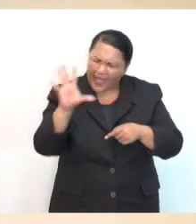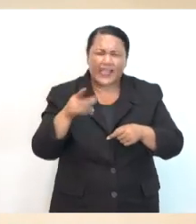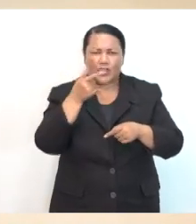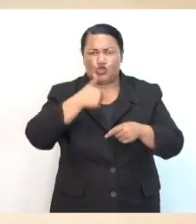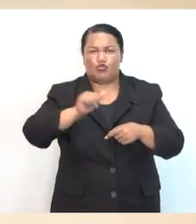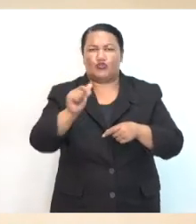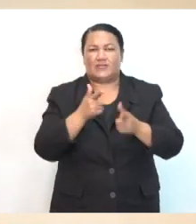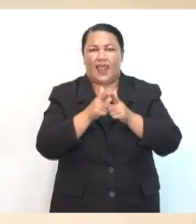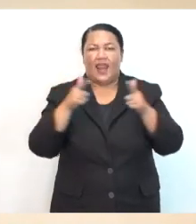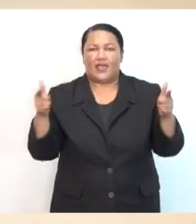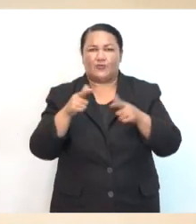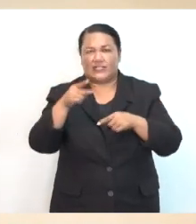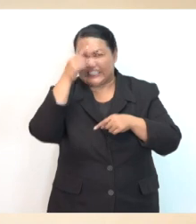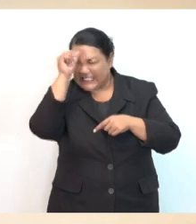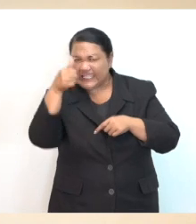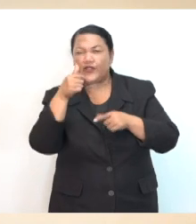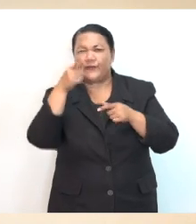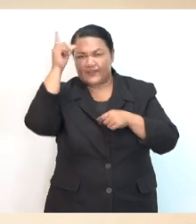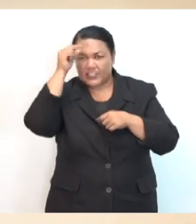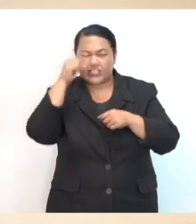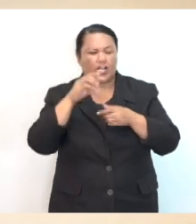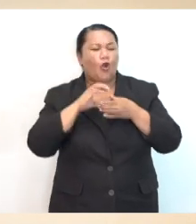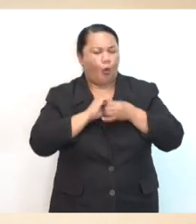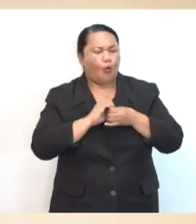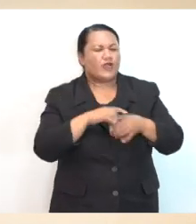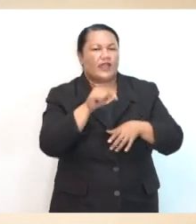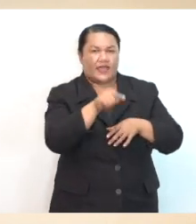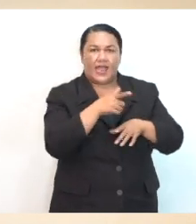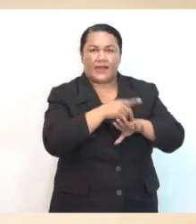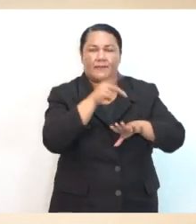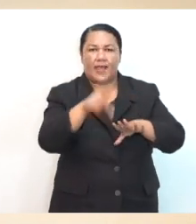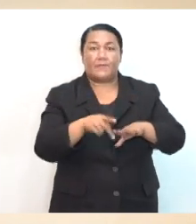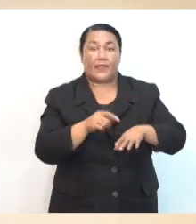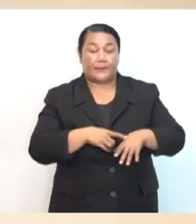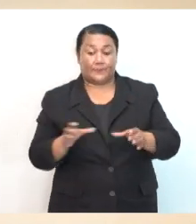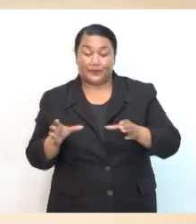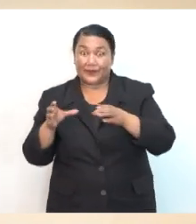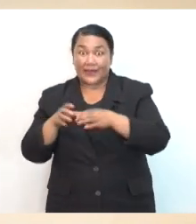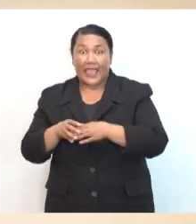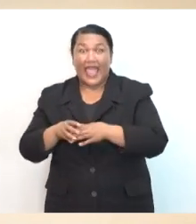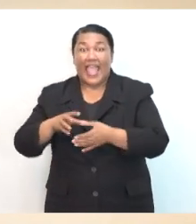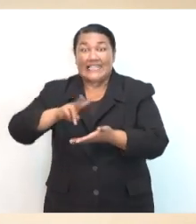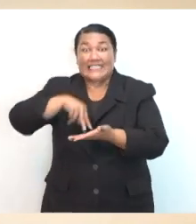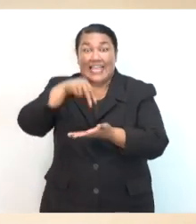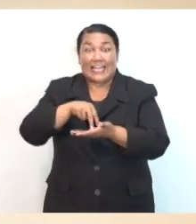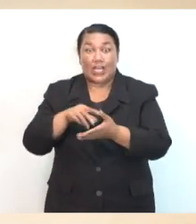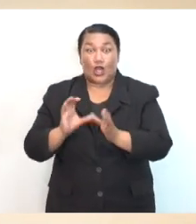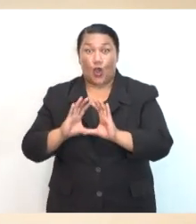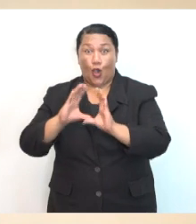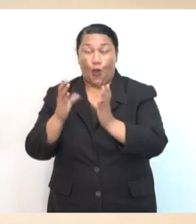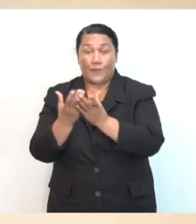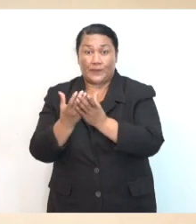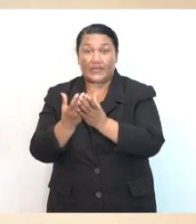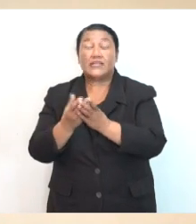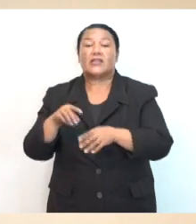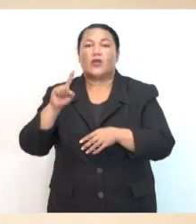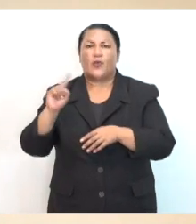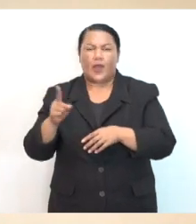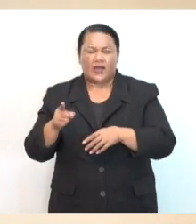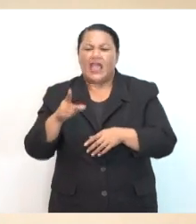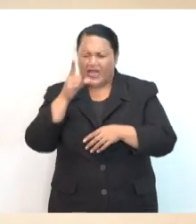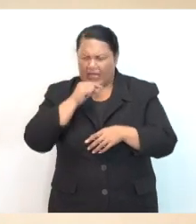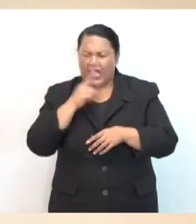While the legal process will take place in Parliament with the Standing Orders Committee, we can understand that the government has the mandate to make certain